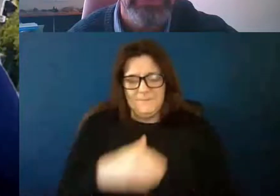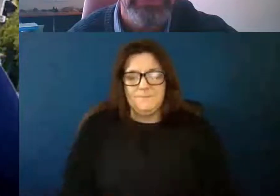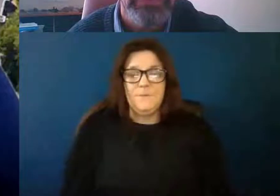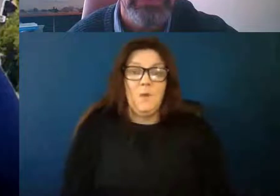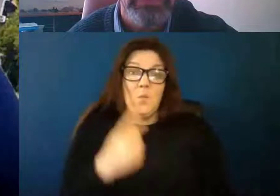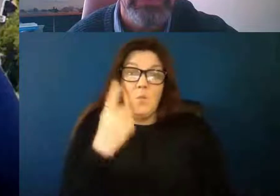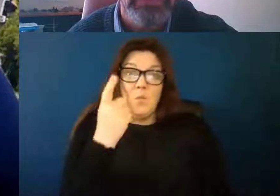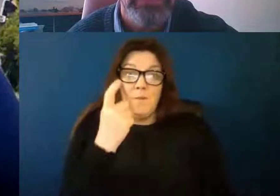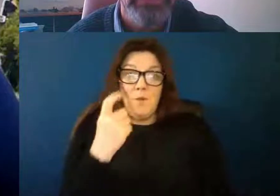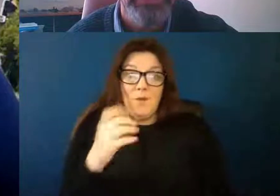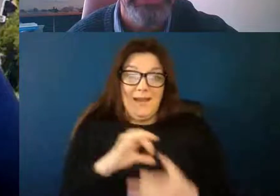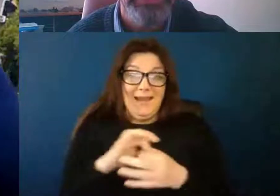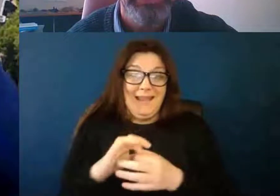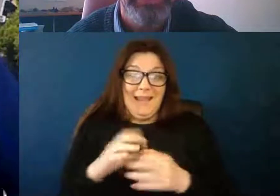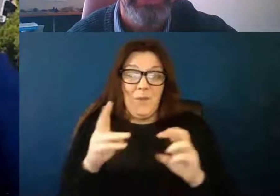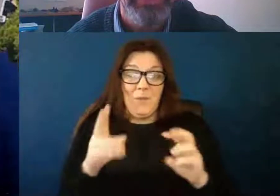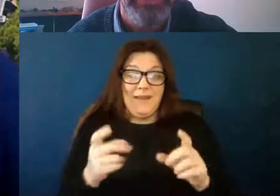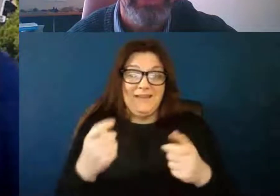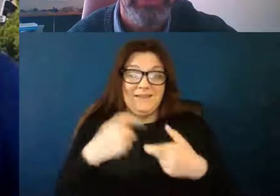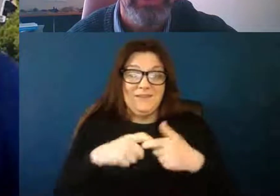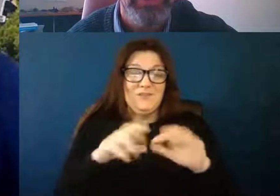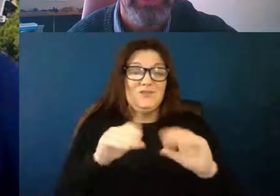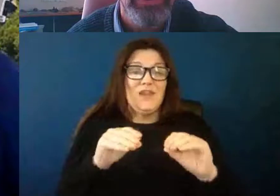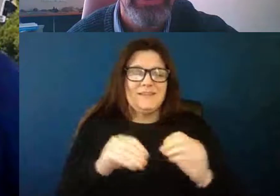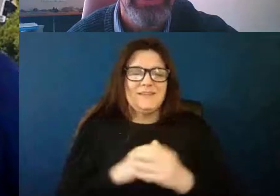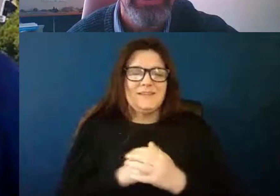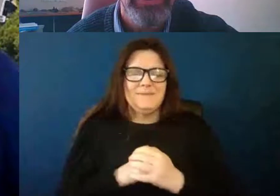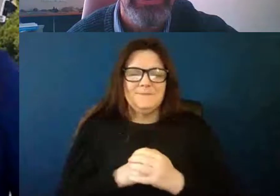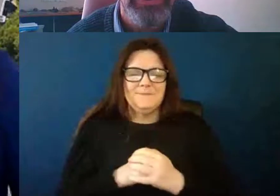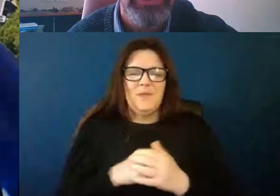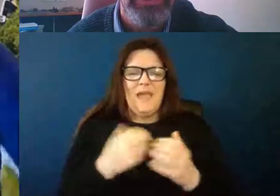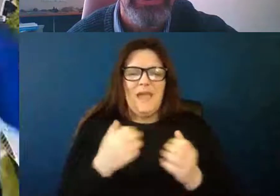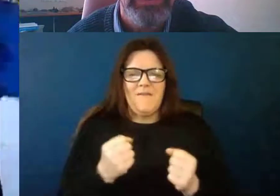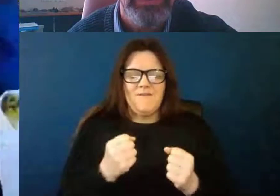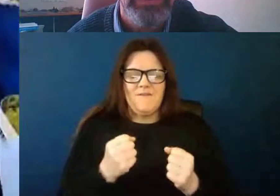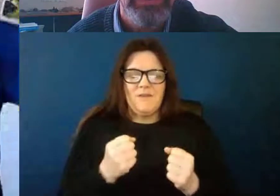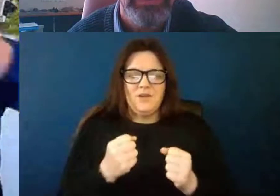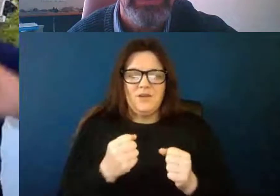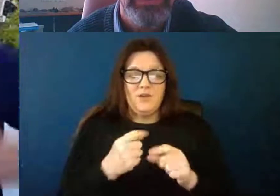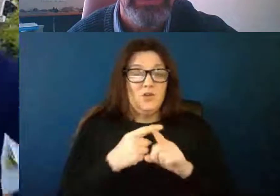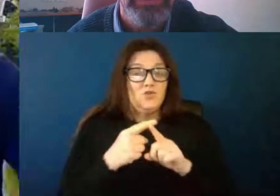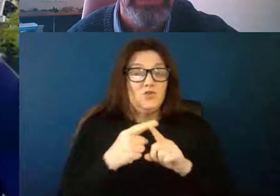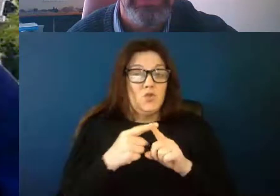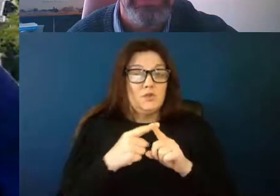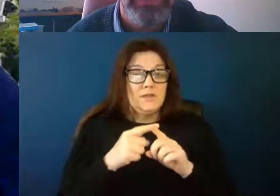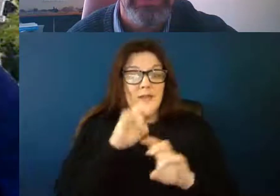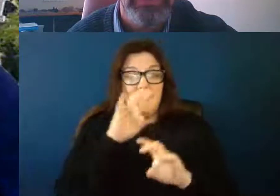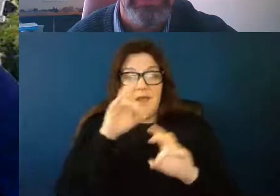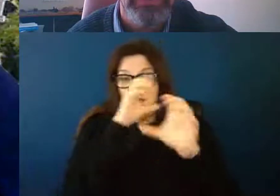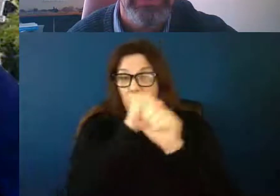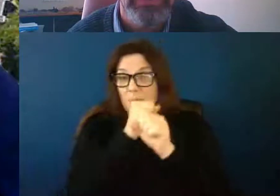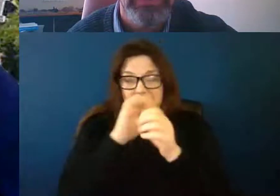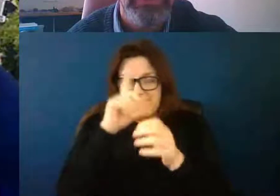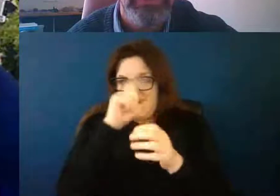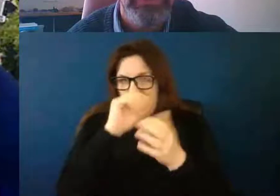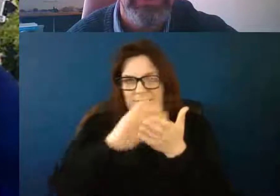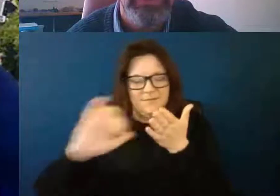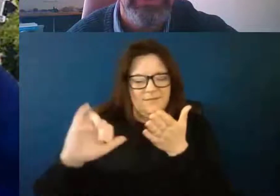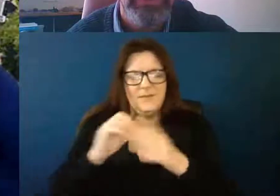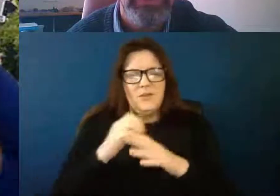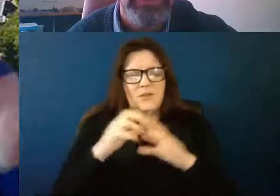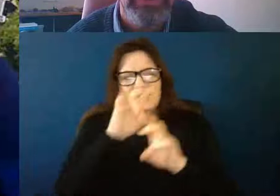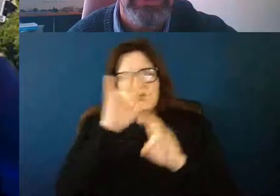more link that I'm going to put into the chat there is we have just a very short anonymous survey And this is just looking